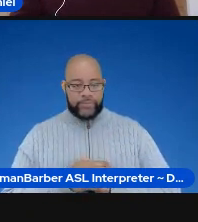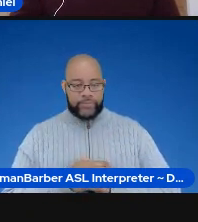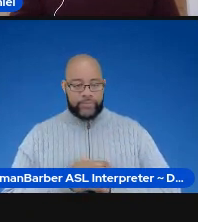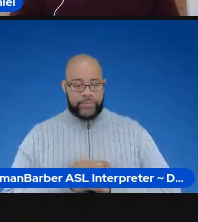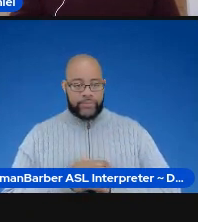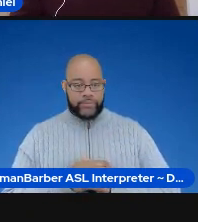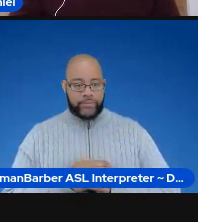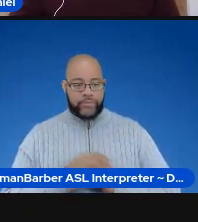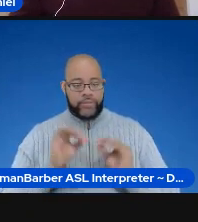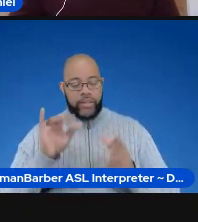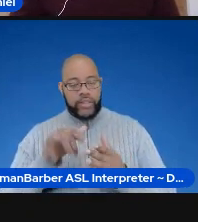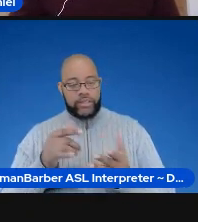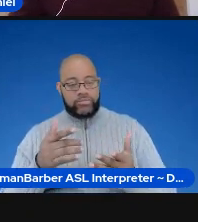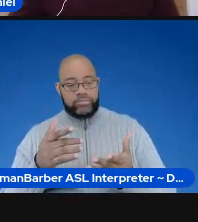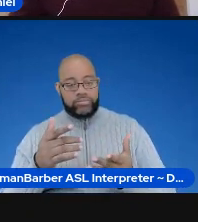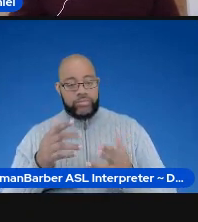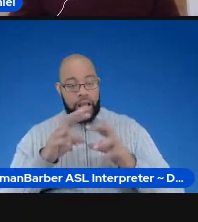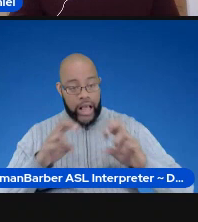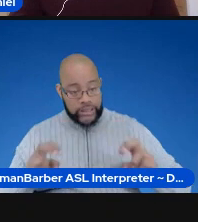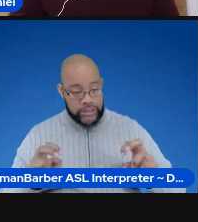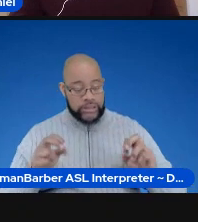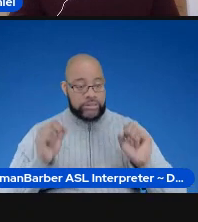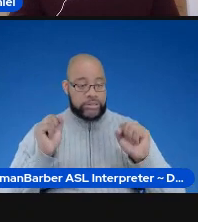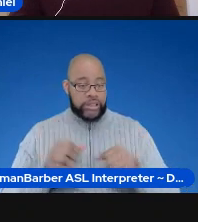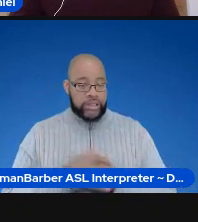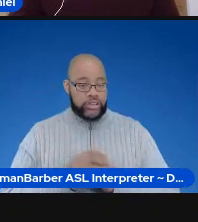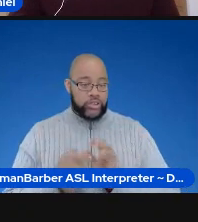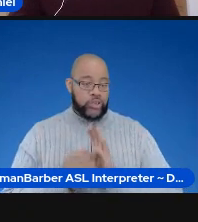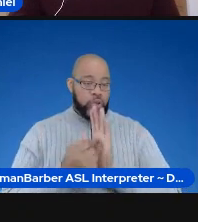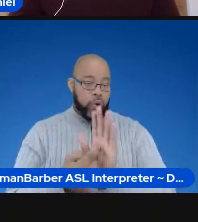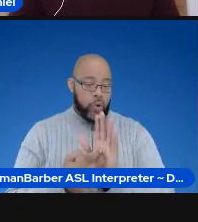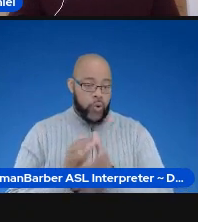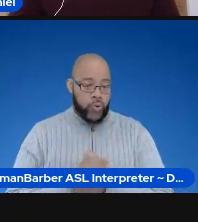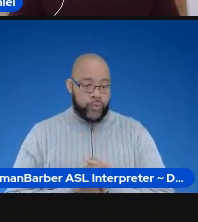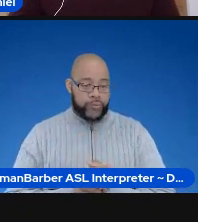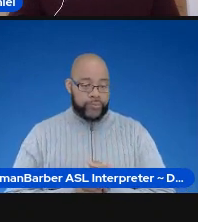this sort of genetic analysis can show